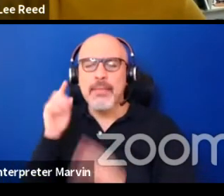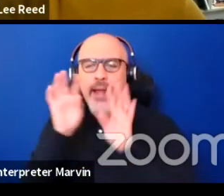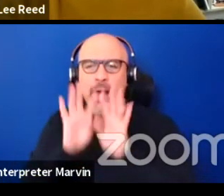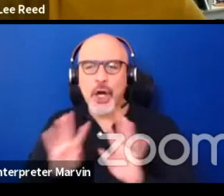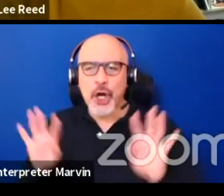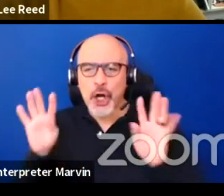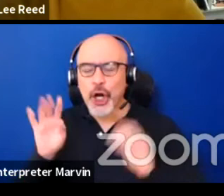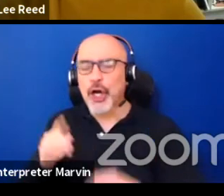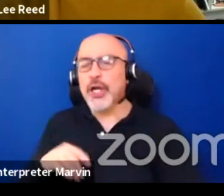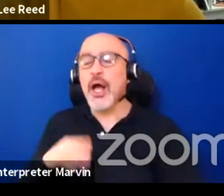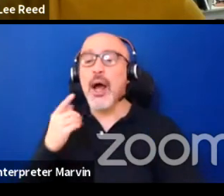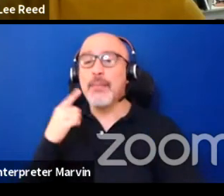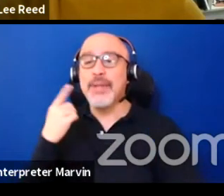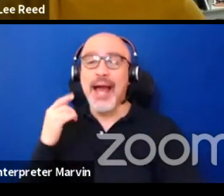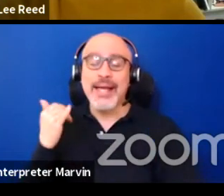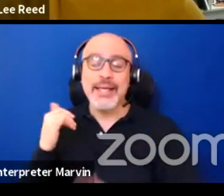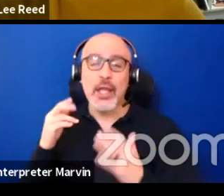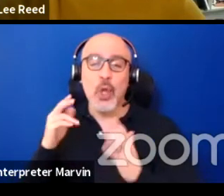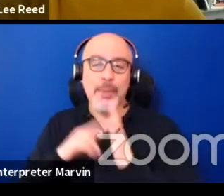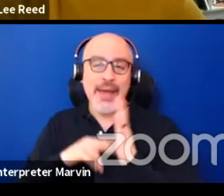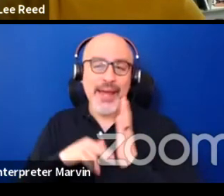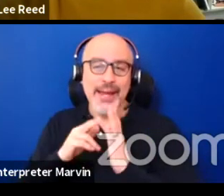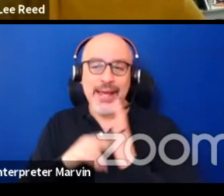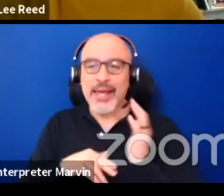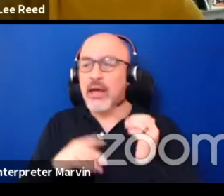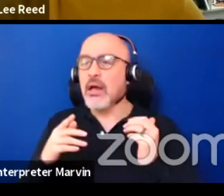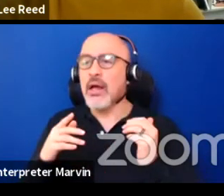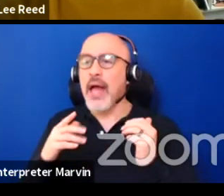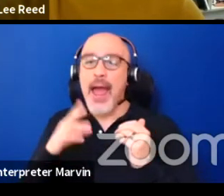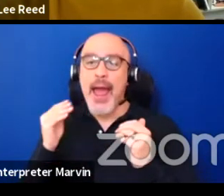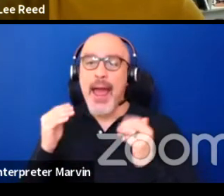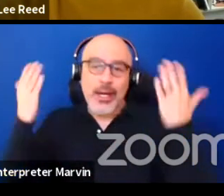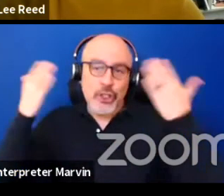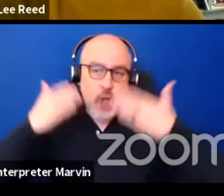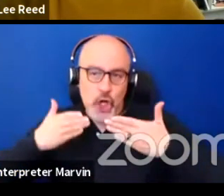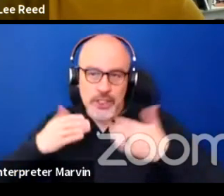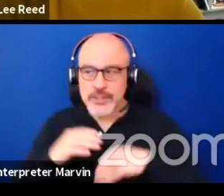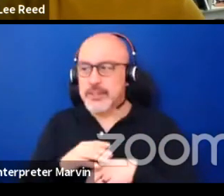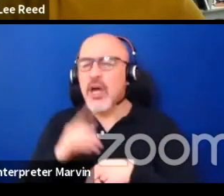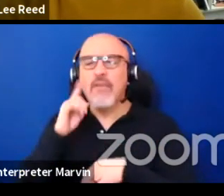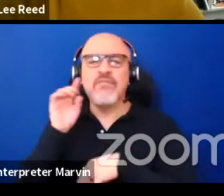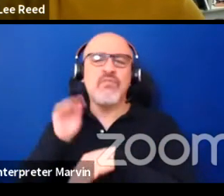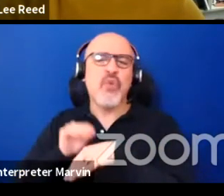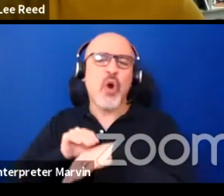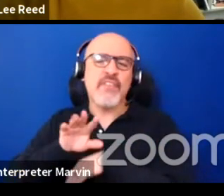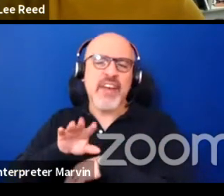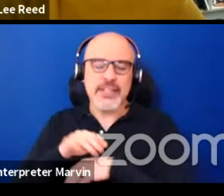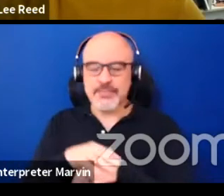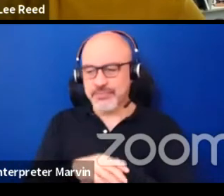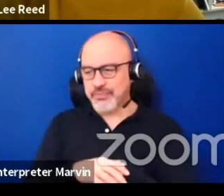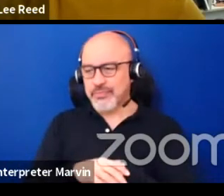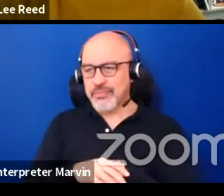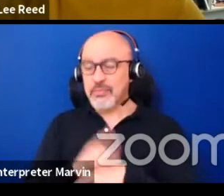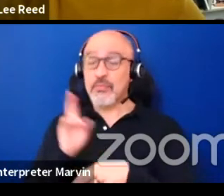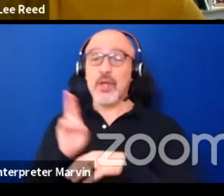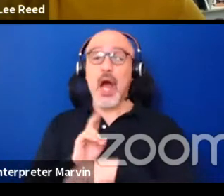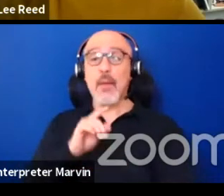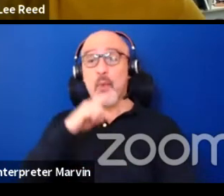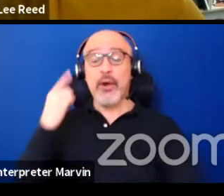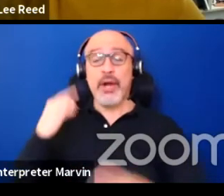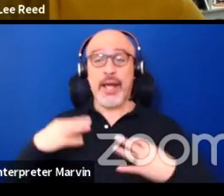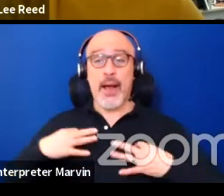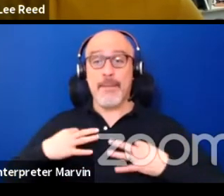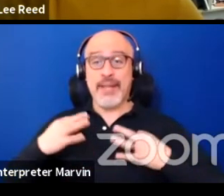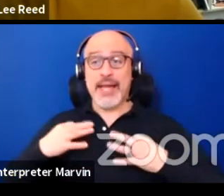red, Black and yellow painting and just darkness for effect. And I'm wearing a Black shirt